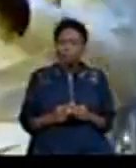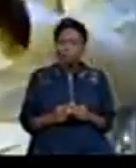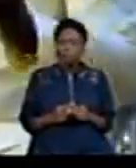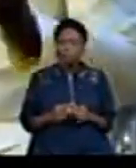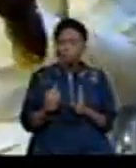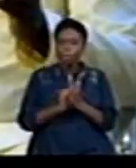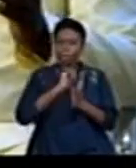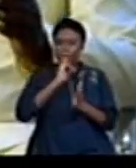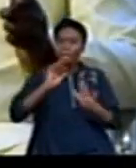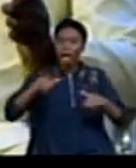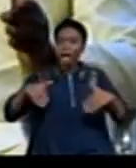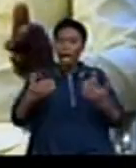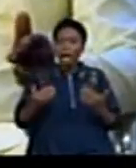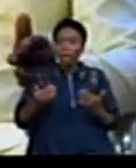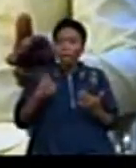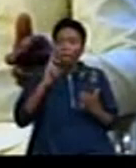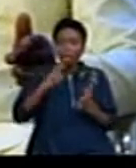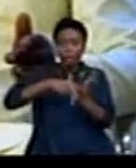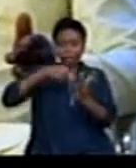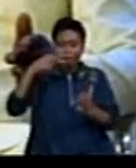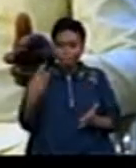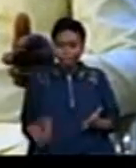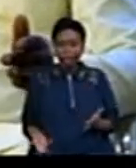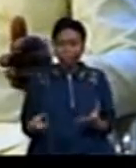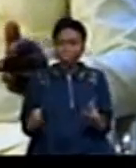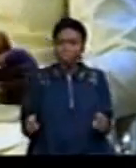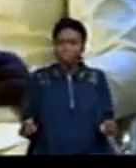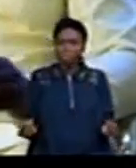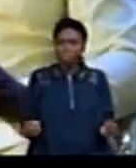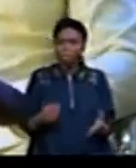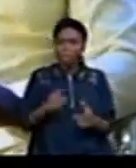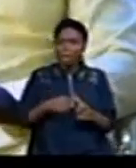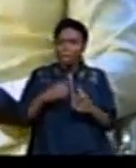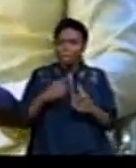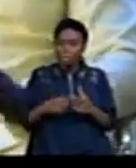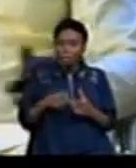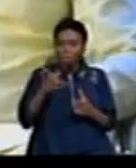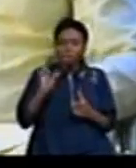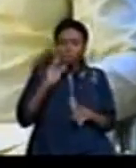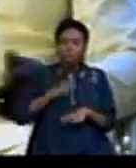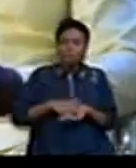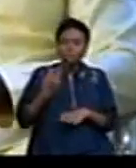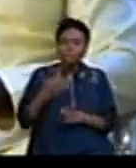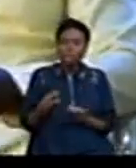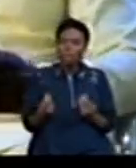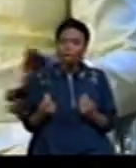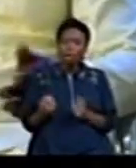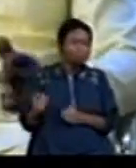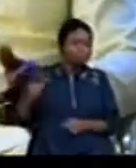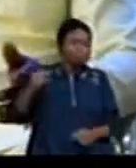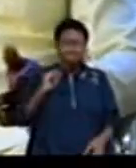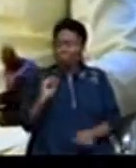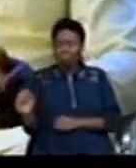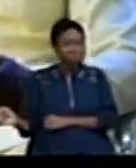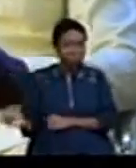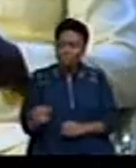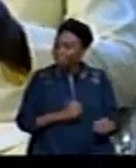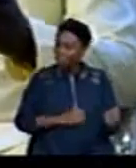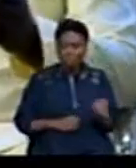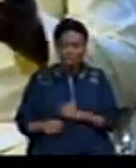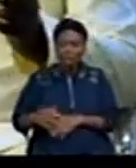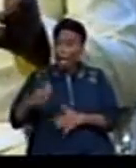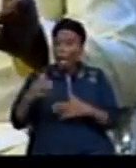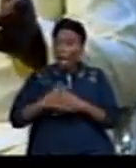That is how he fell down to the ground. Then he was there on the ground, struggling on the ground. We left him after the